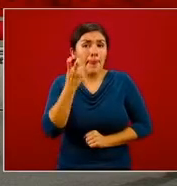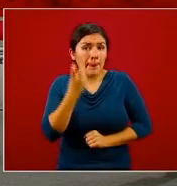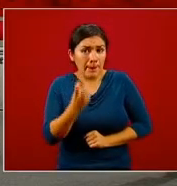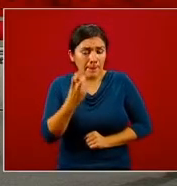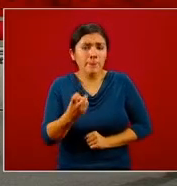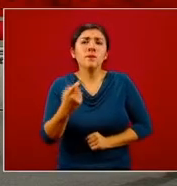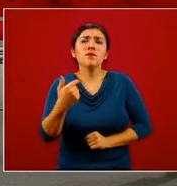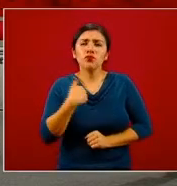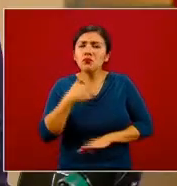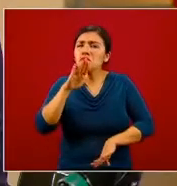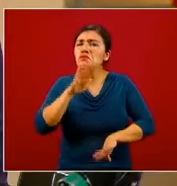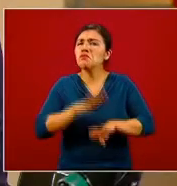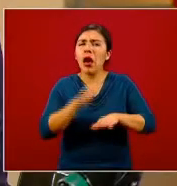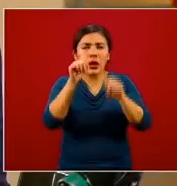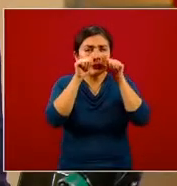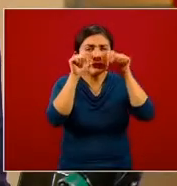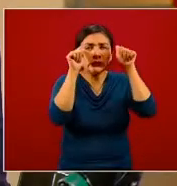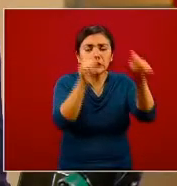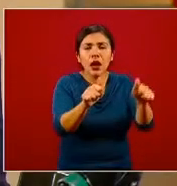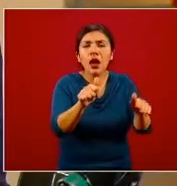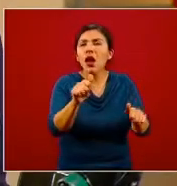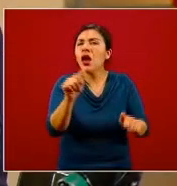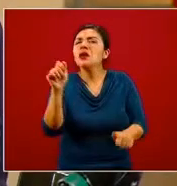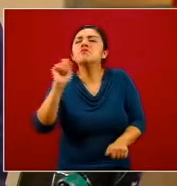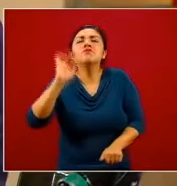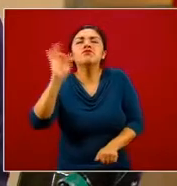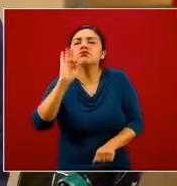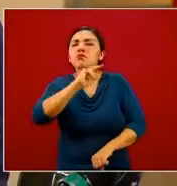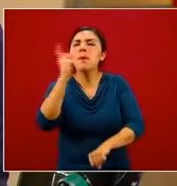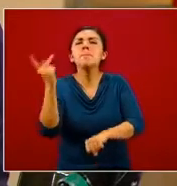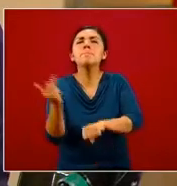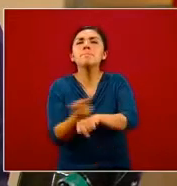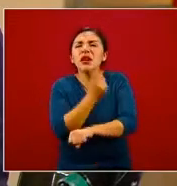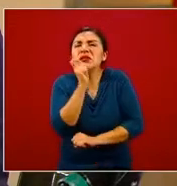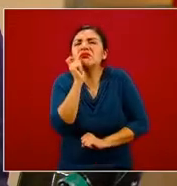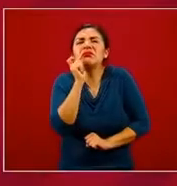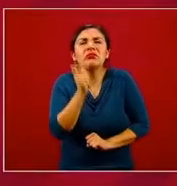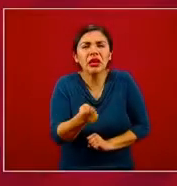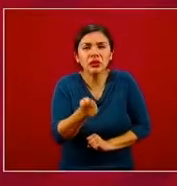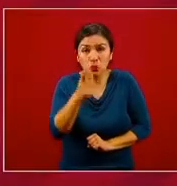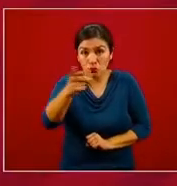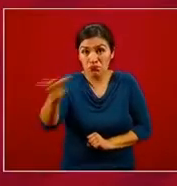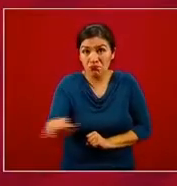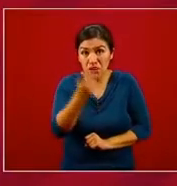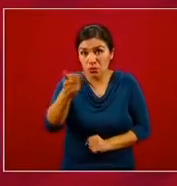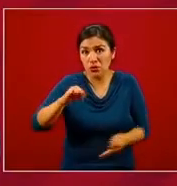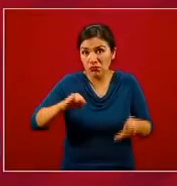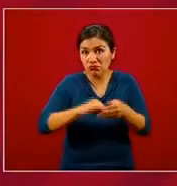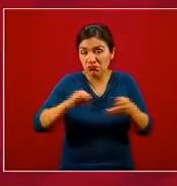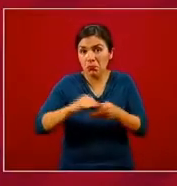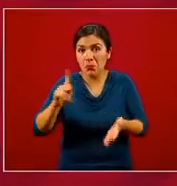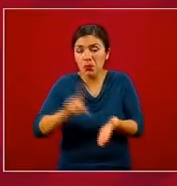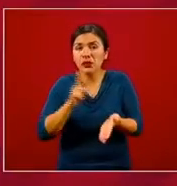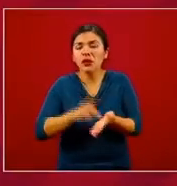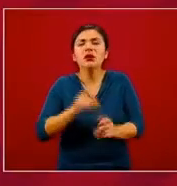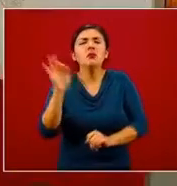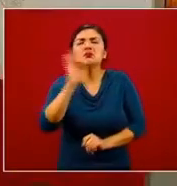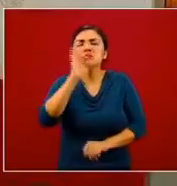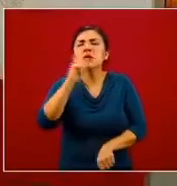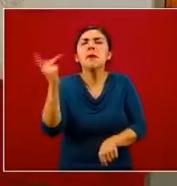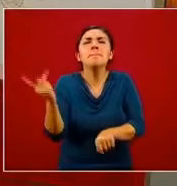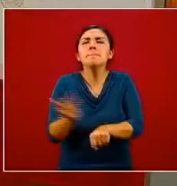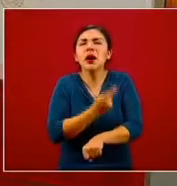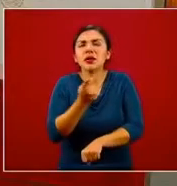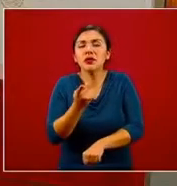of reopening, lockdown lifting, and the end of the national safe distancing campaign. We've been putting